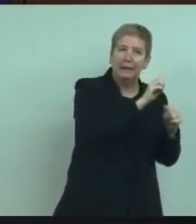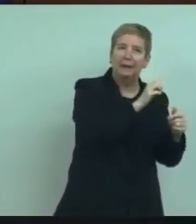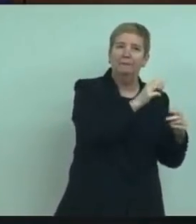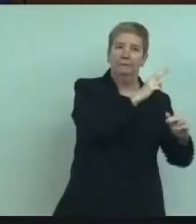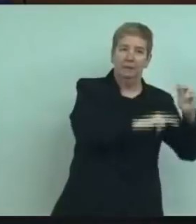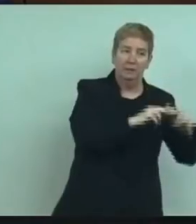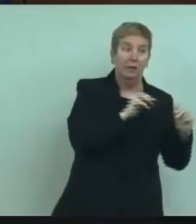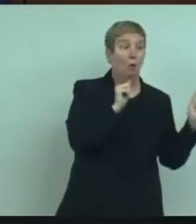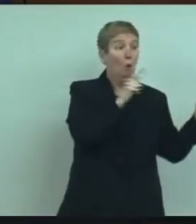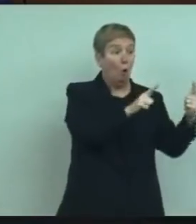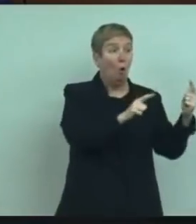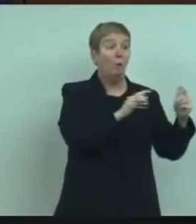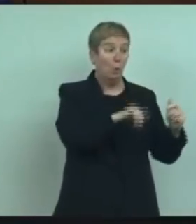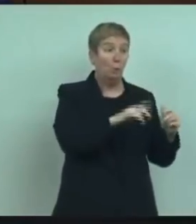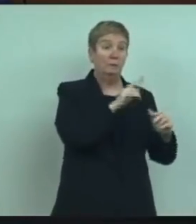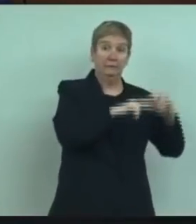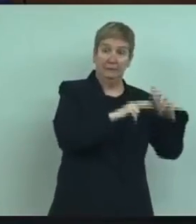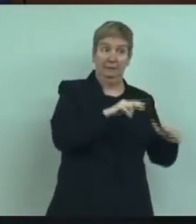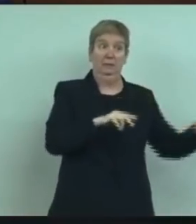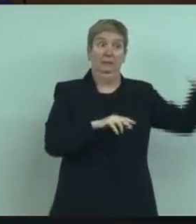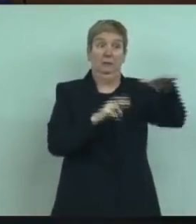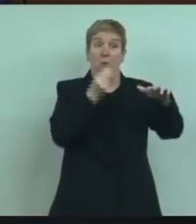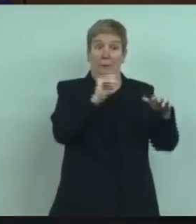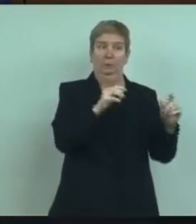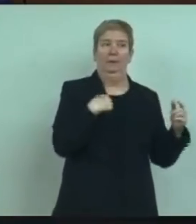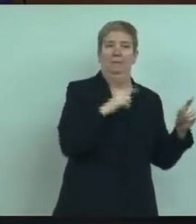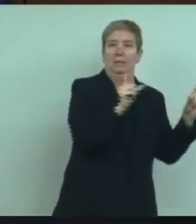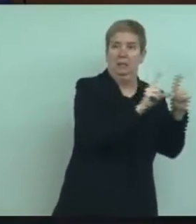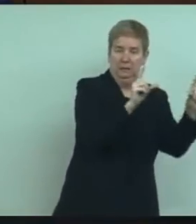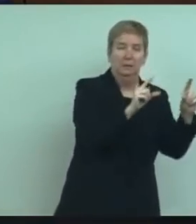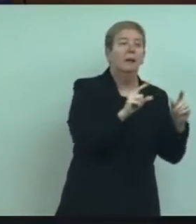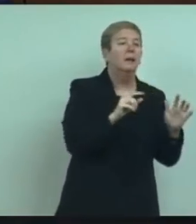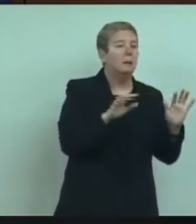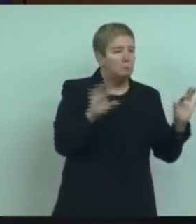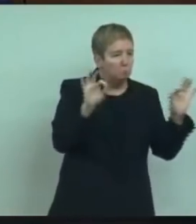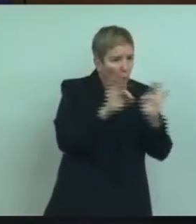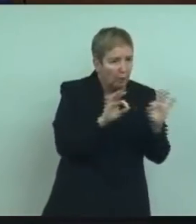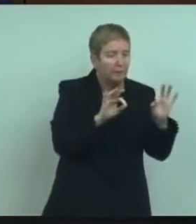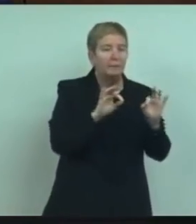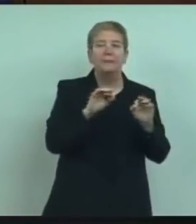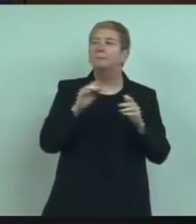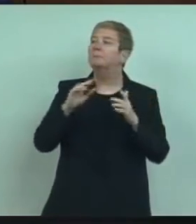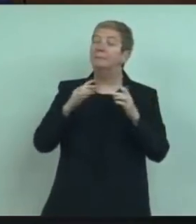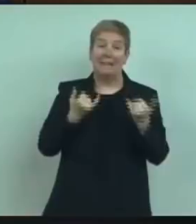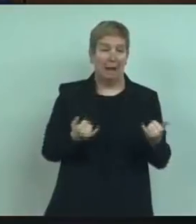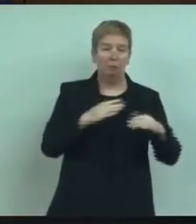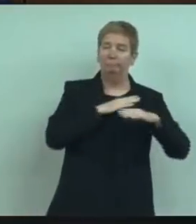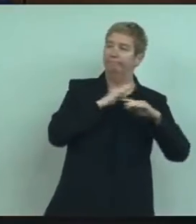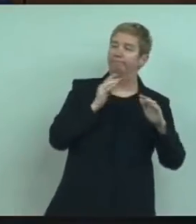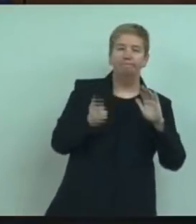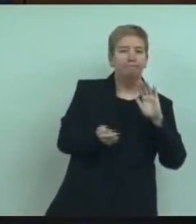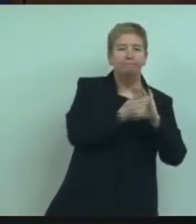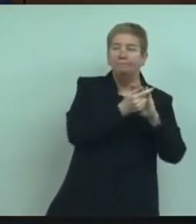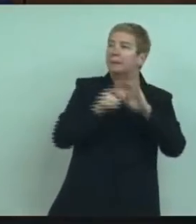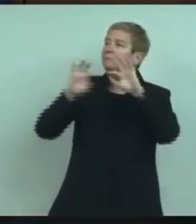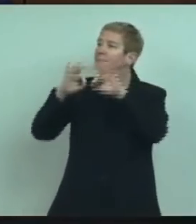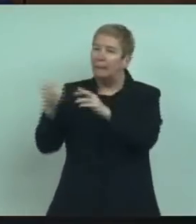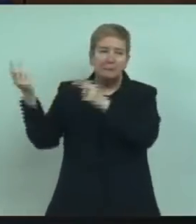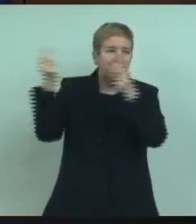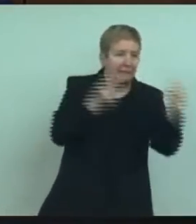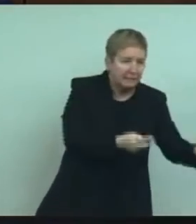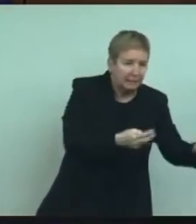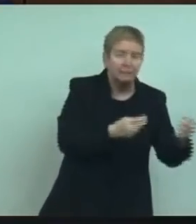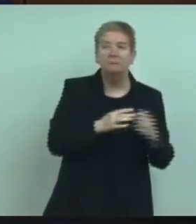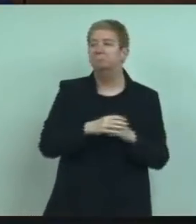long-term care facility in the state required not to allow familial visitors, to make sure that they're checking